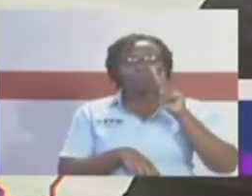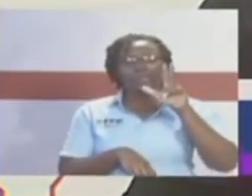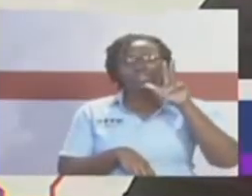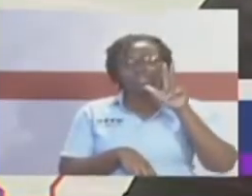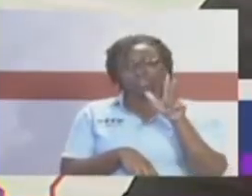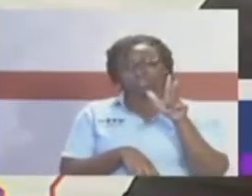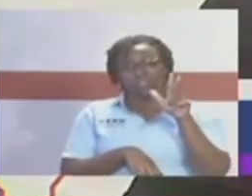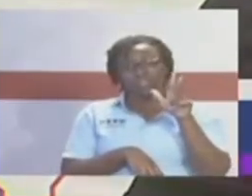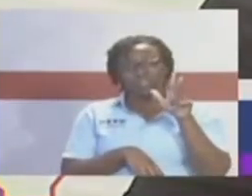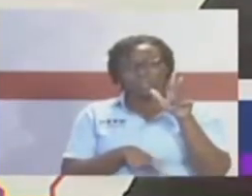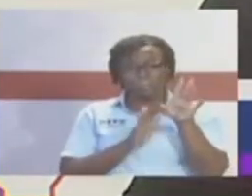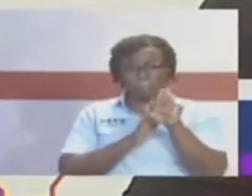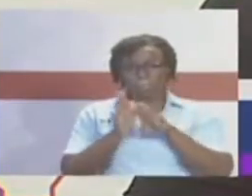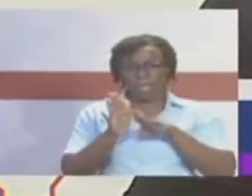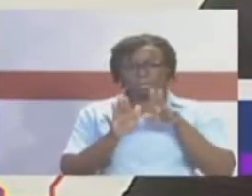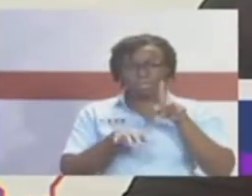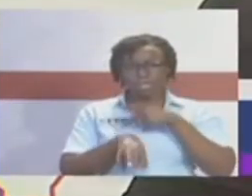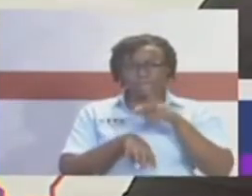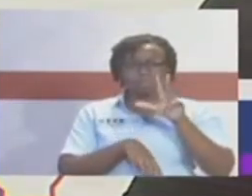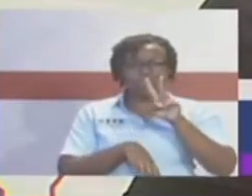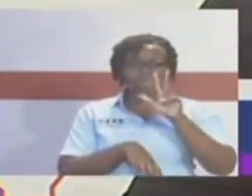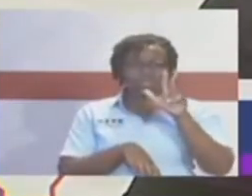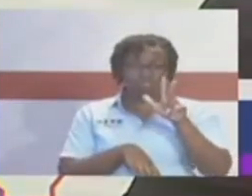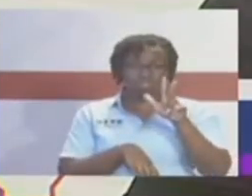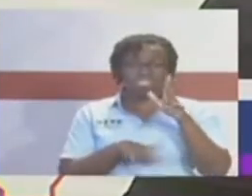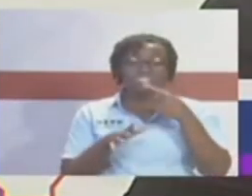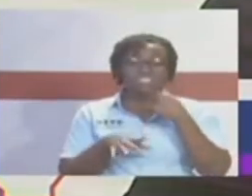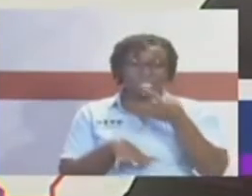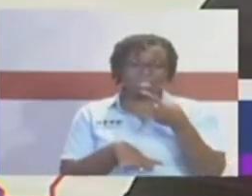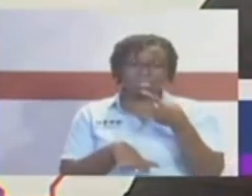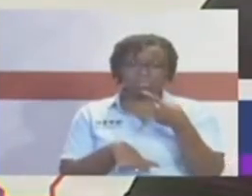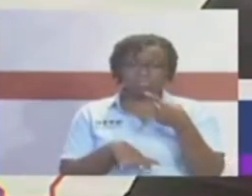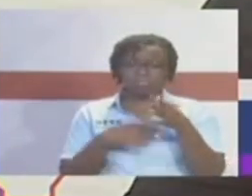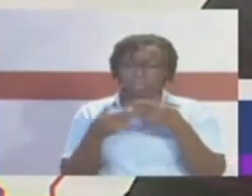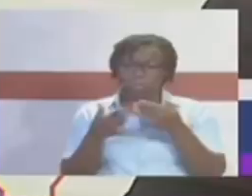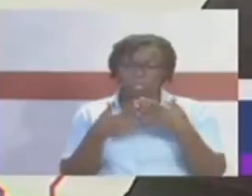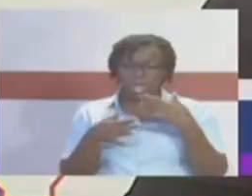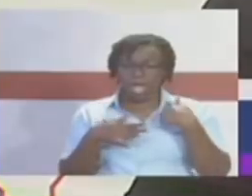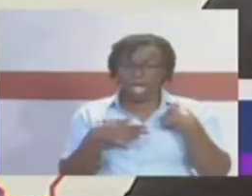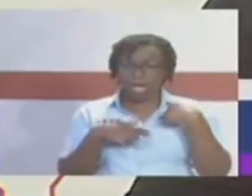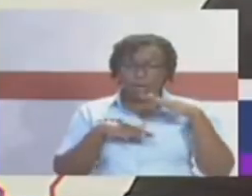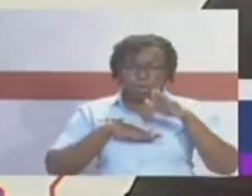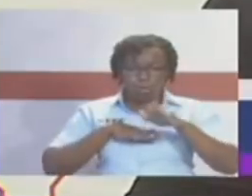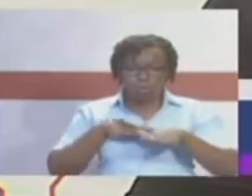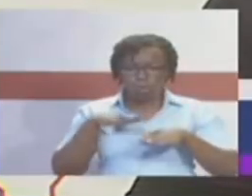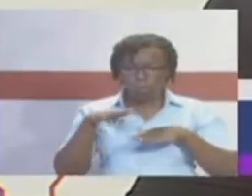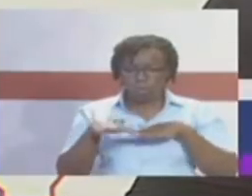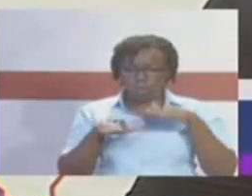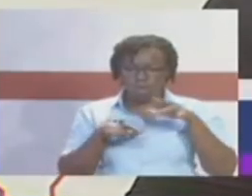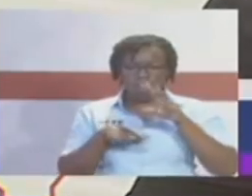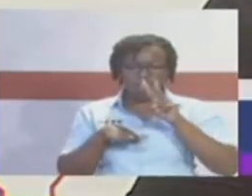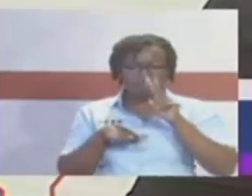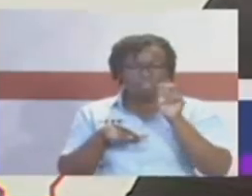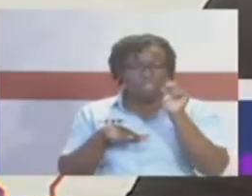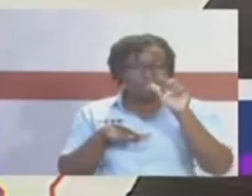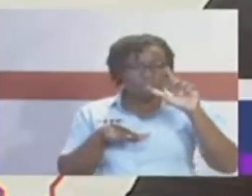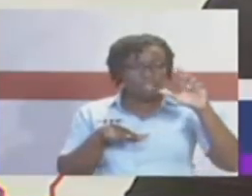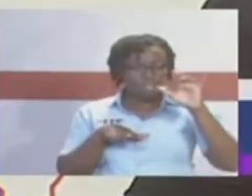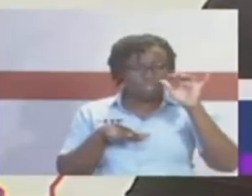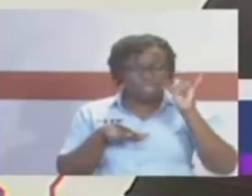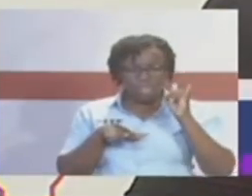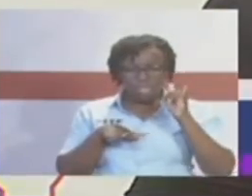passage, says, "Even though I walk through the valley of the shadow of death, I will fear no evil, for thou art with